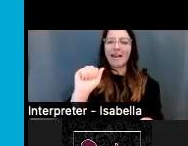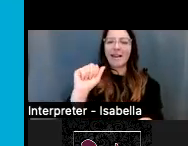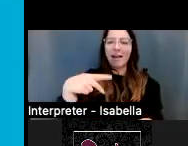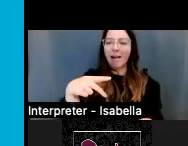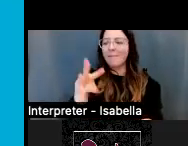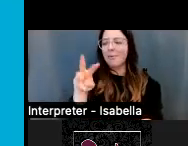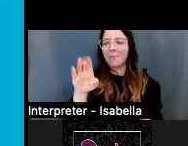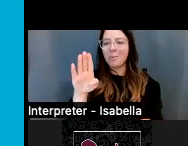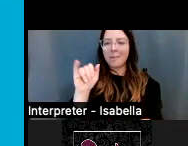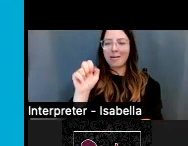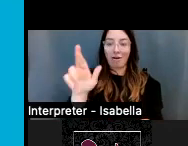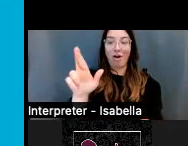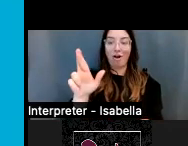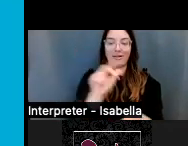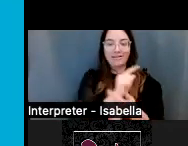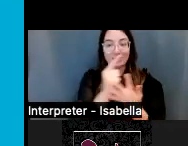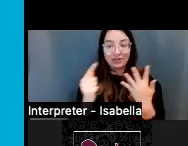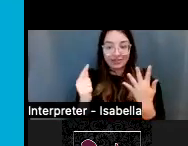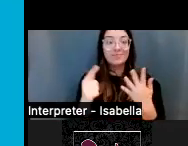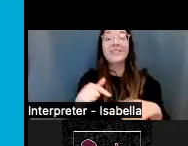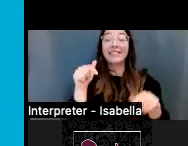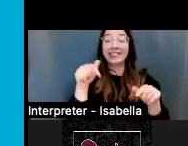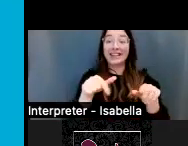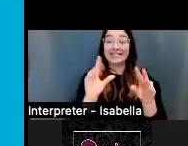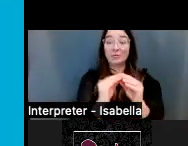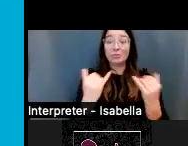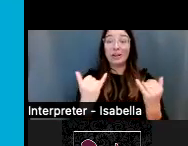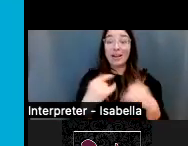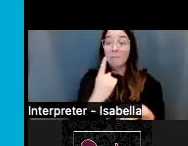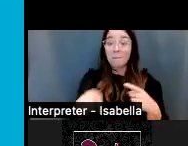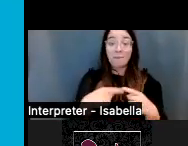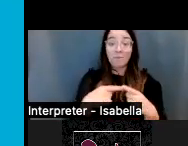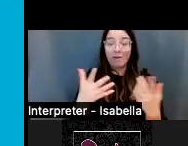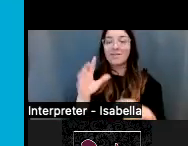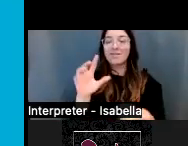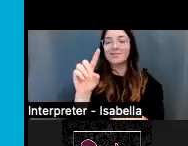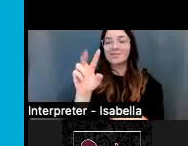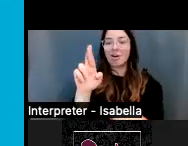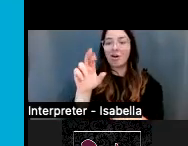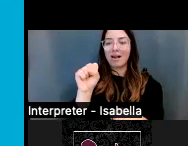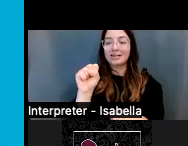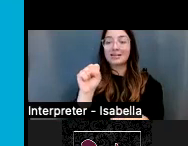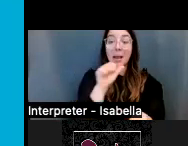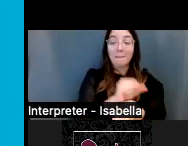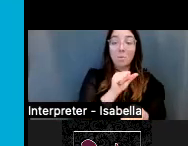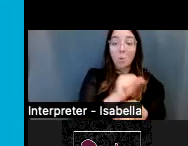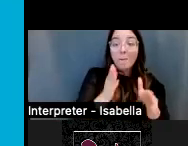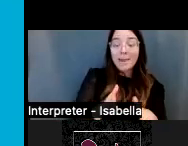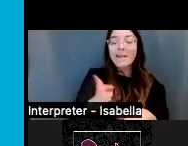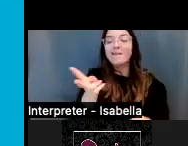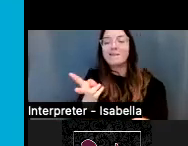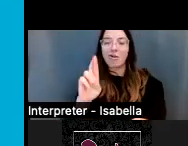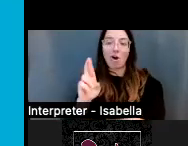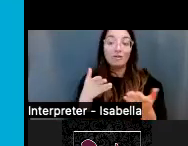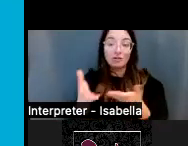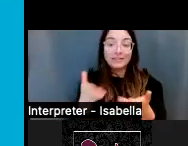series. This session is going to be about DRS employment or VR services.